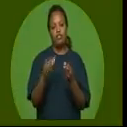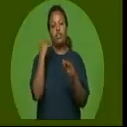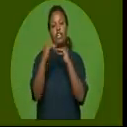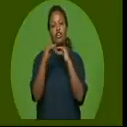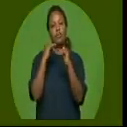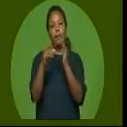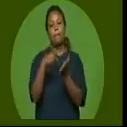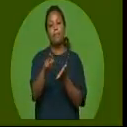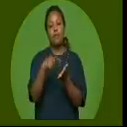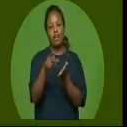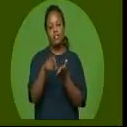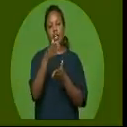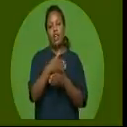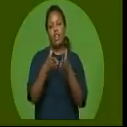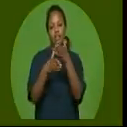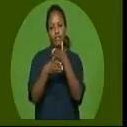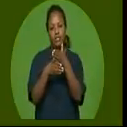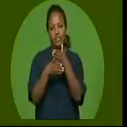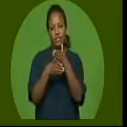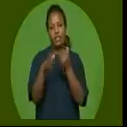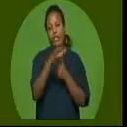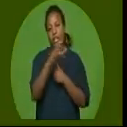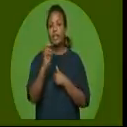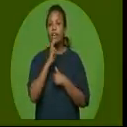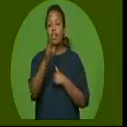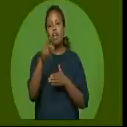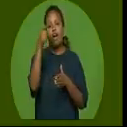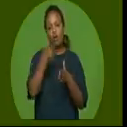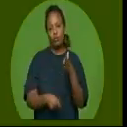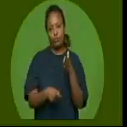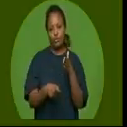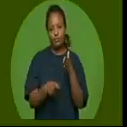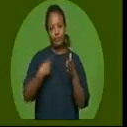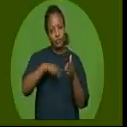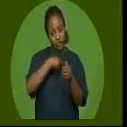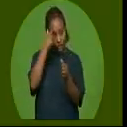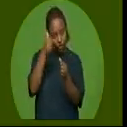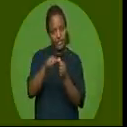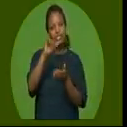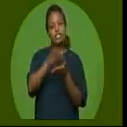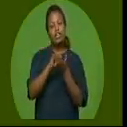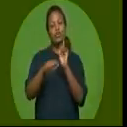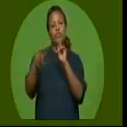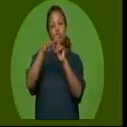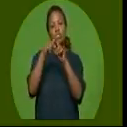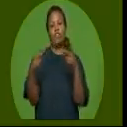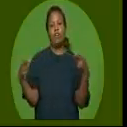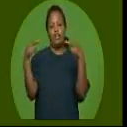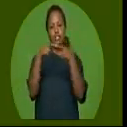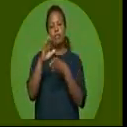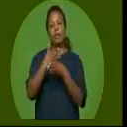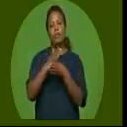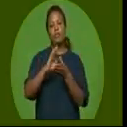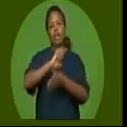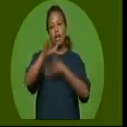of equilibrium price levels and real output. We noted that the positive